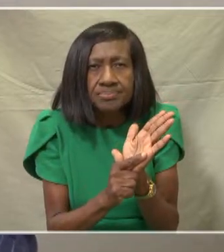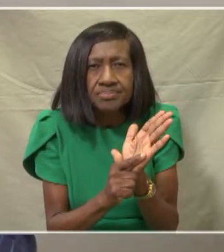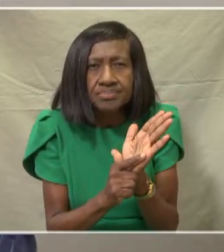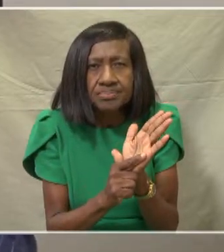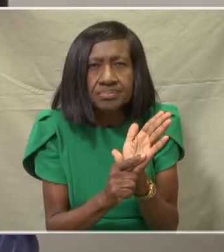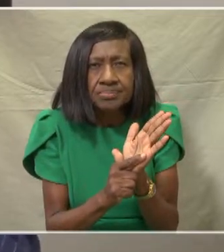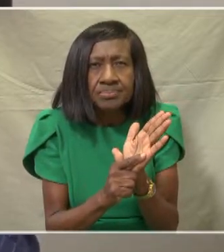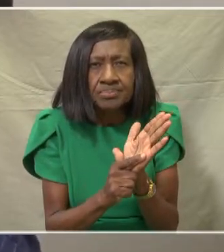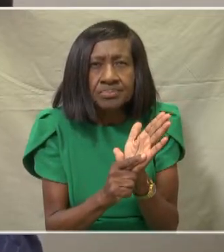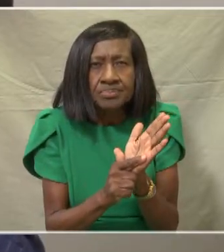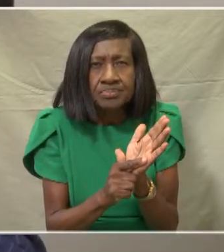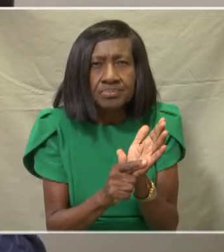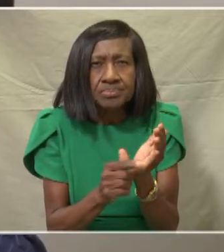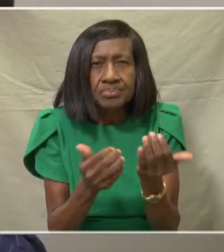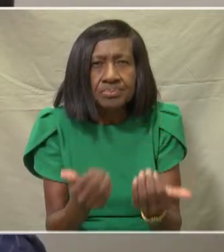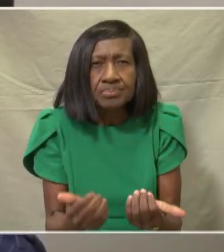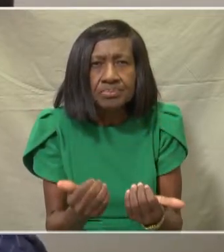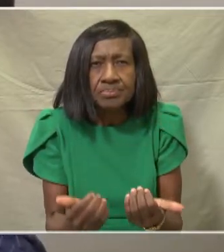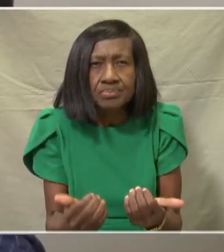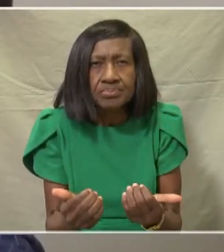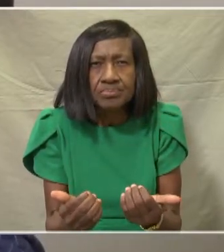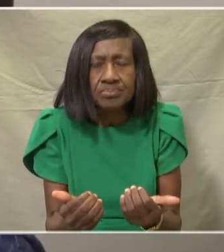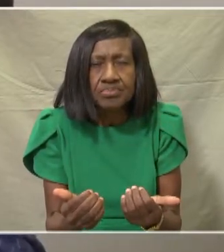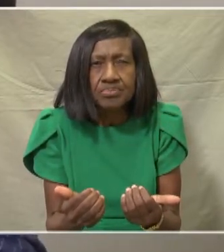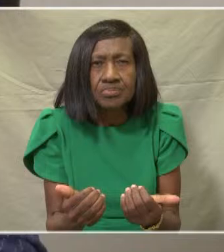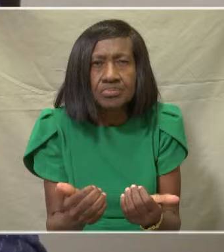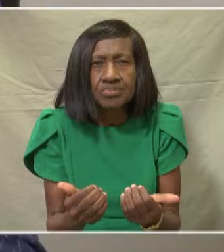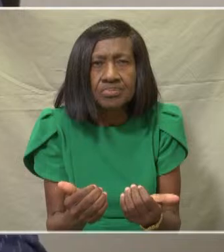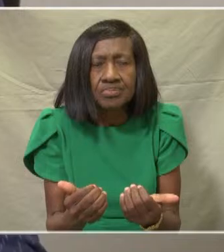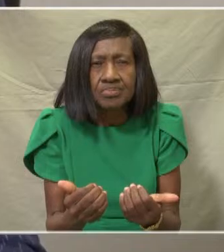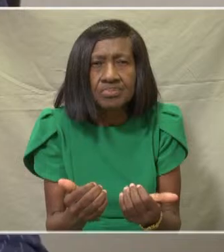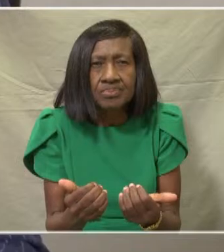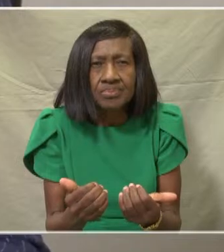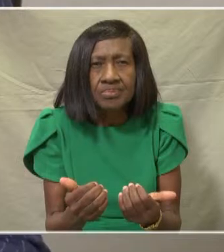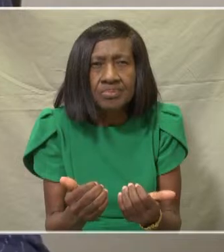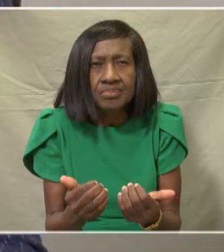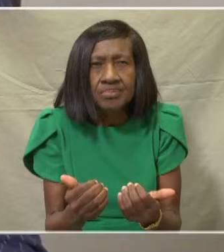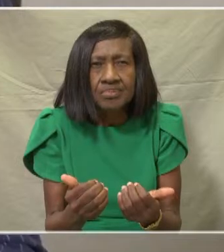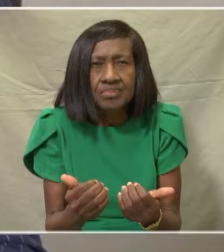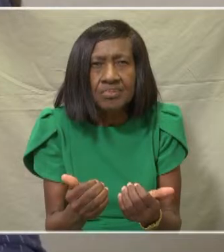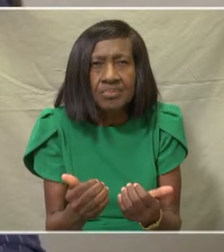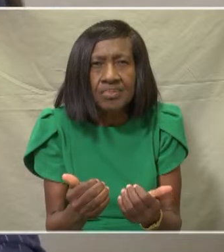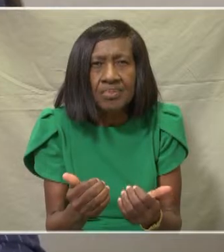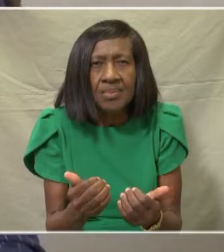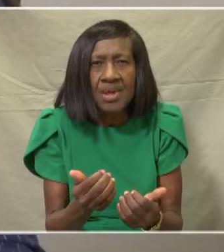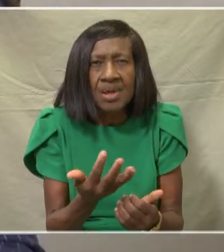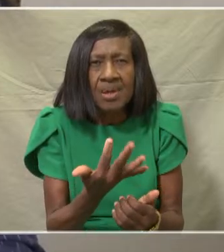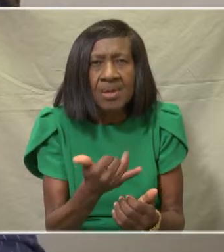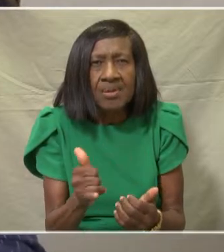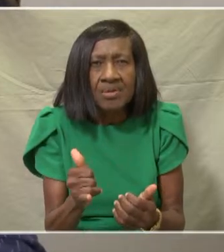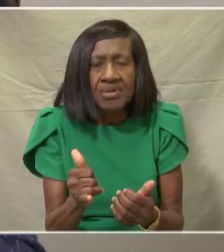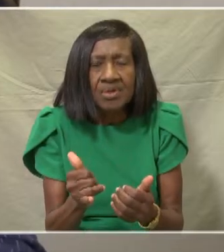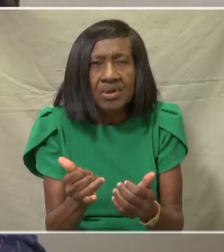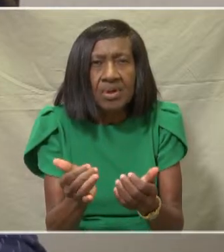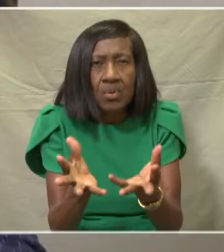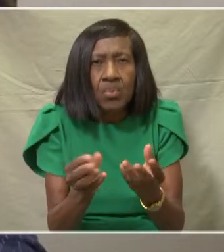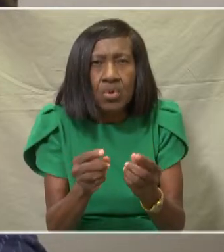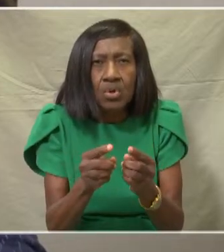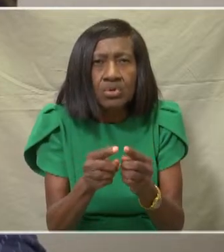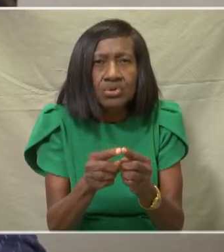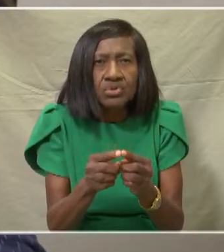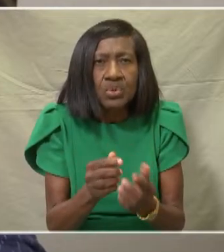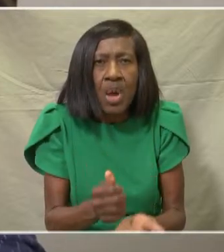an objective of this mission, of all election observation missions, is in some way to be of service in